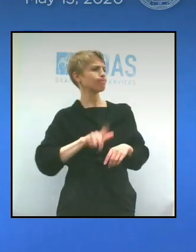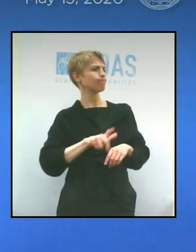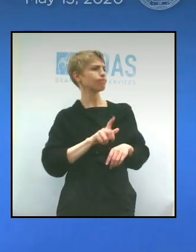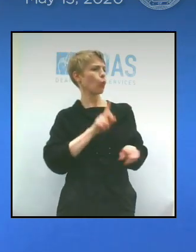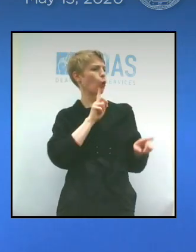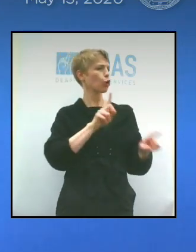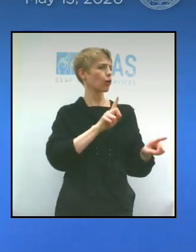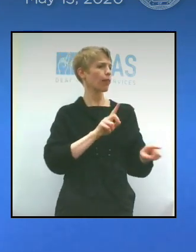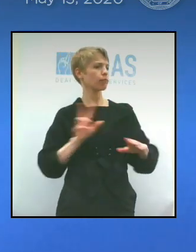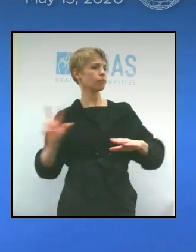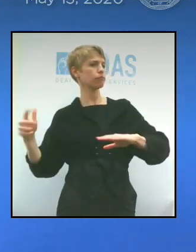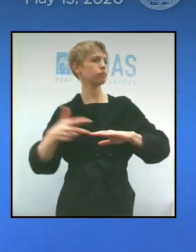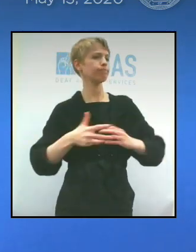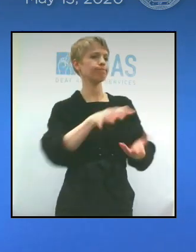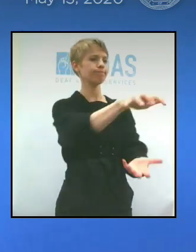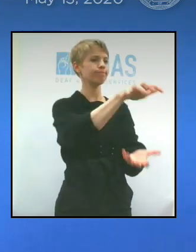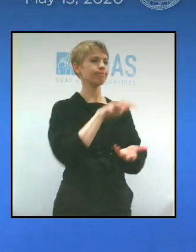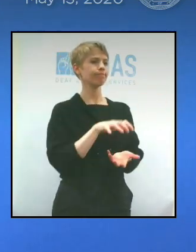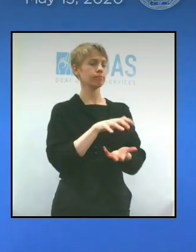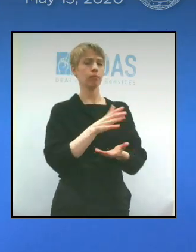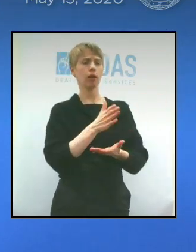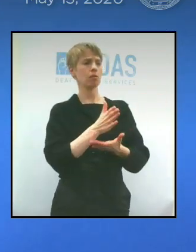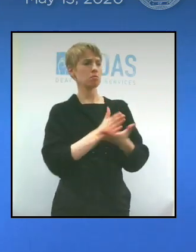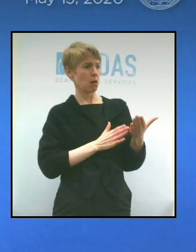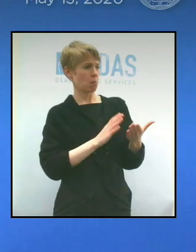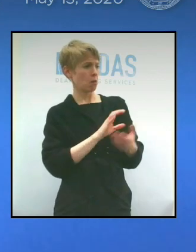retail companies still doing curbside pickup? I know fabric